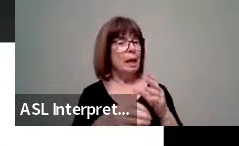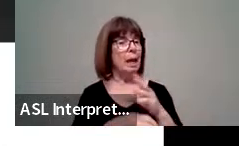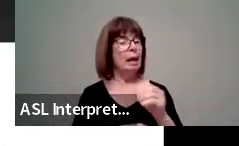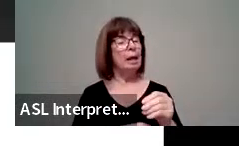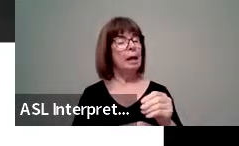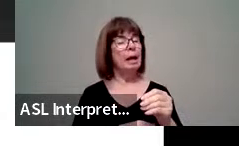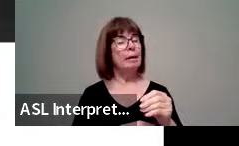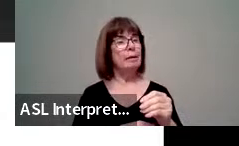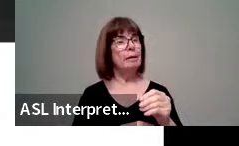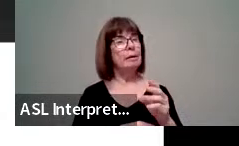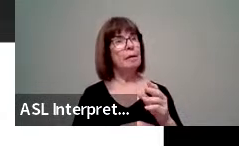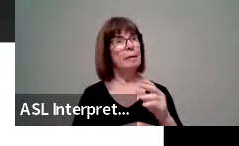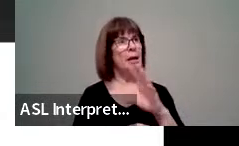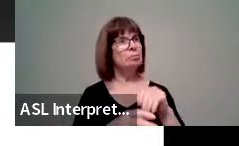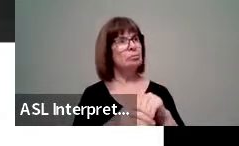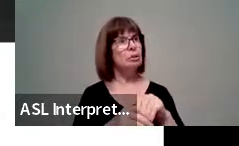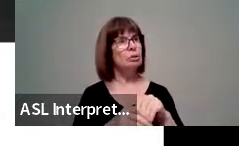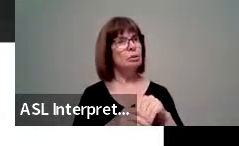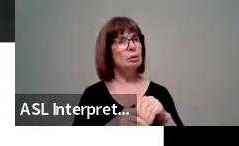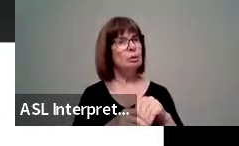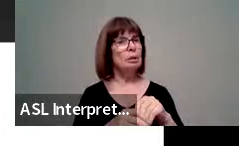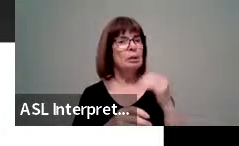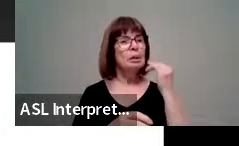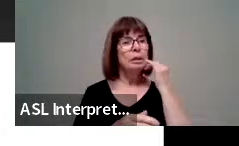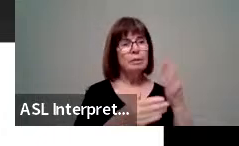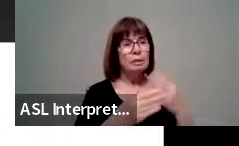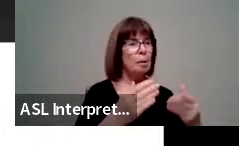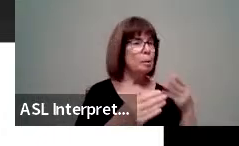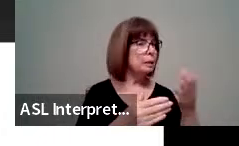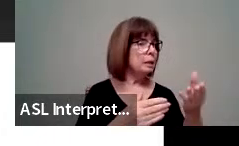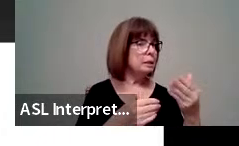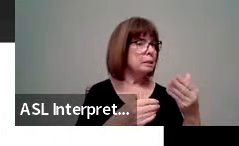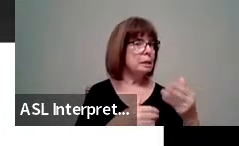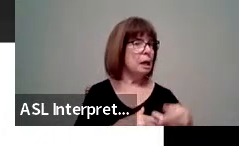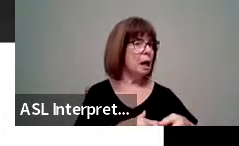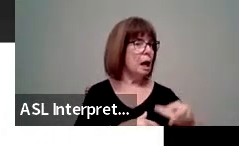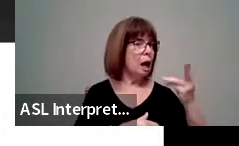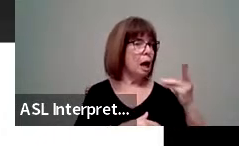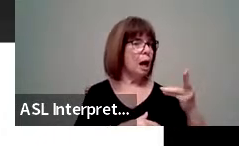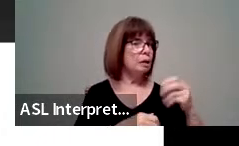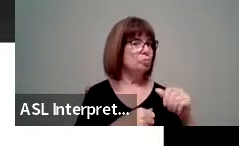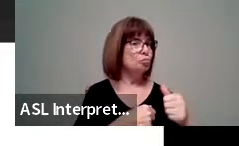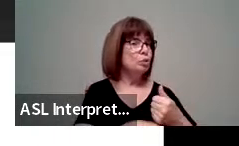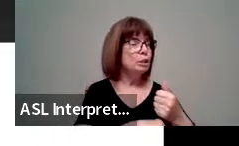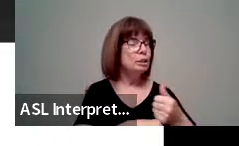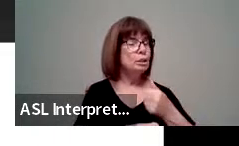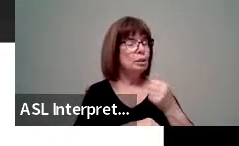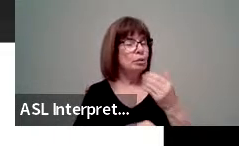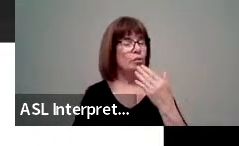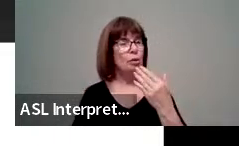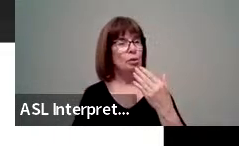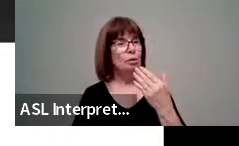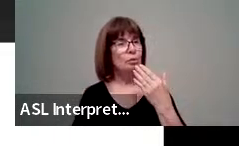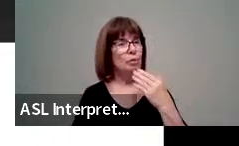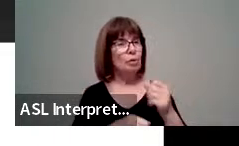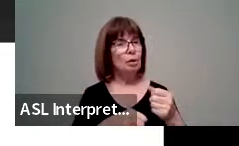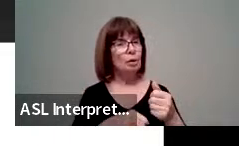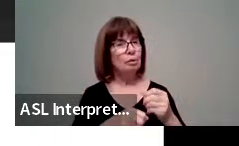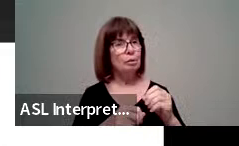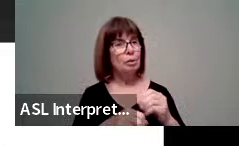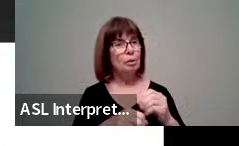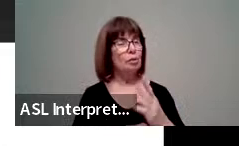community levels. That includes if somebody in your household is at high risk for bad COVID outcomes, even if you're not.